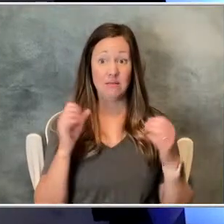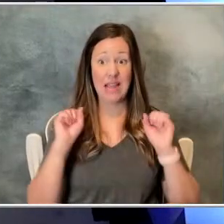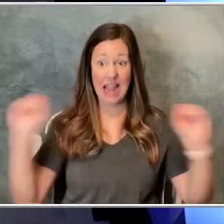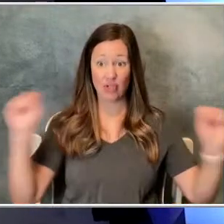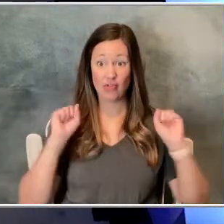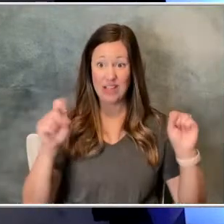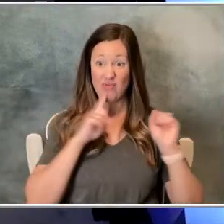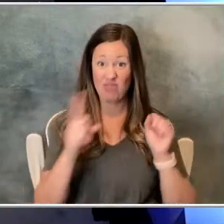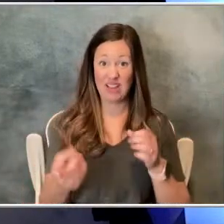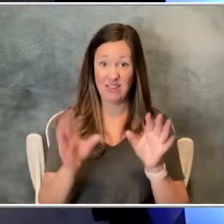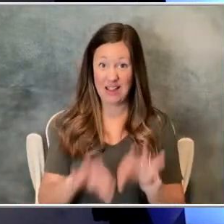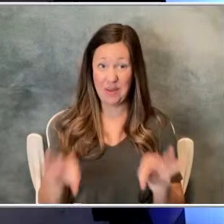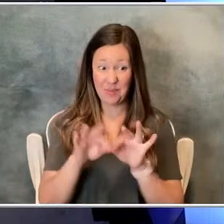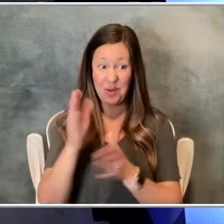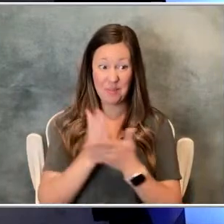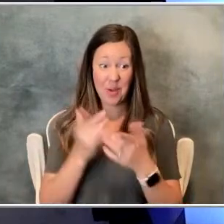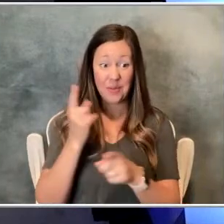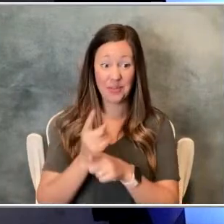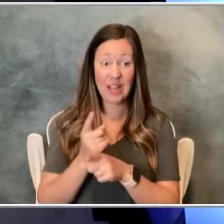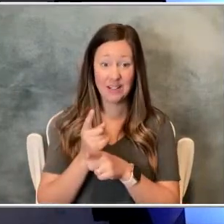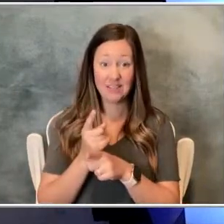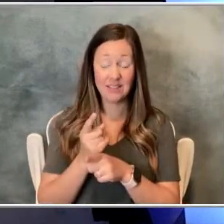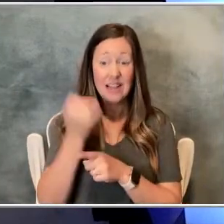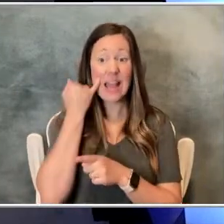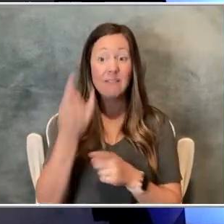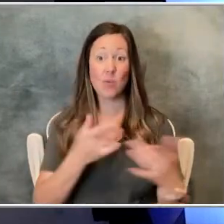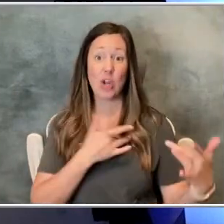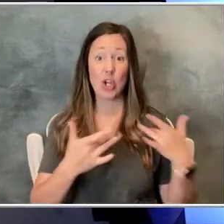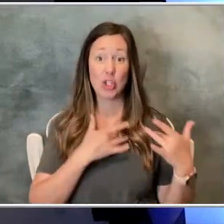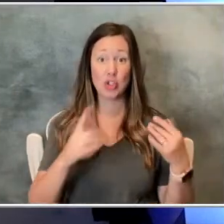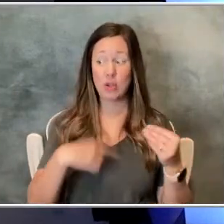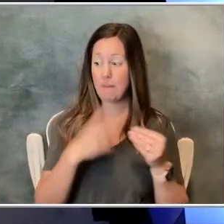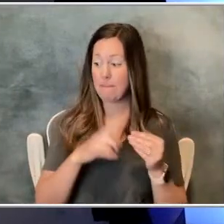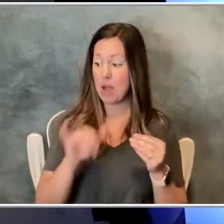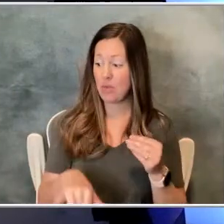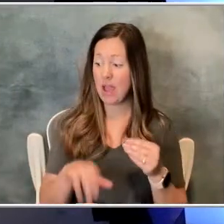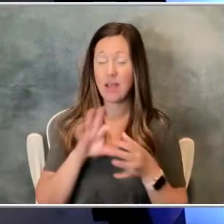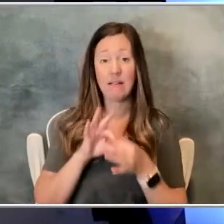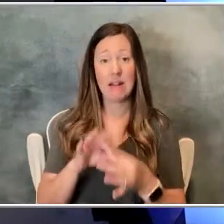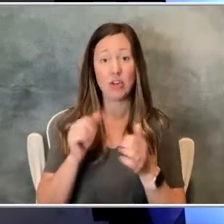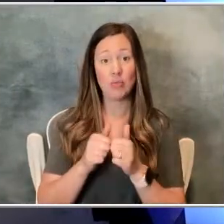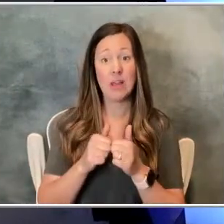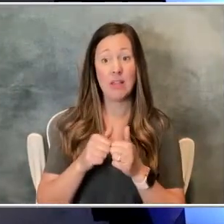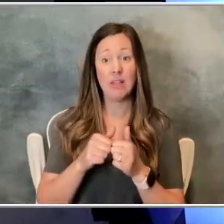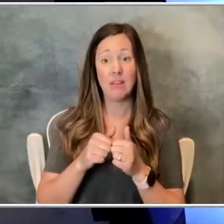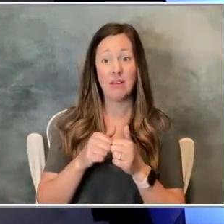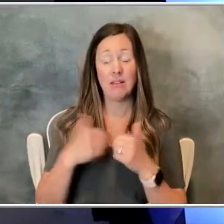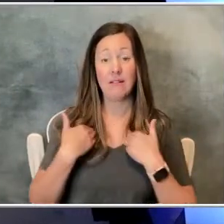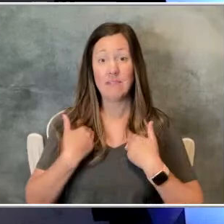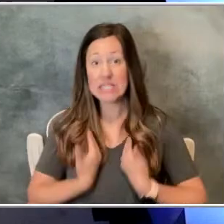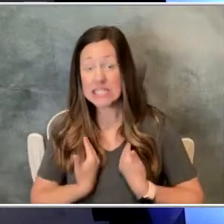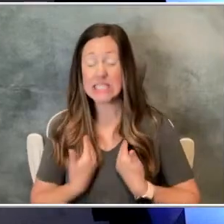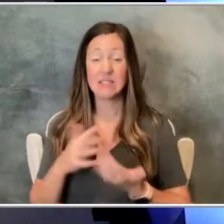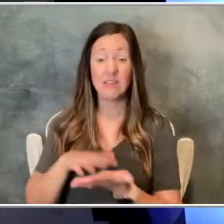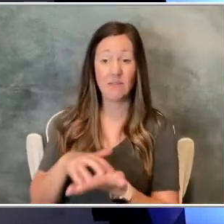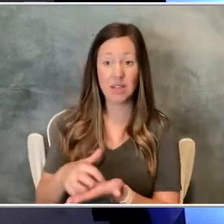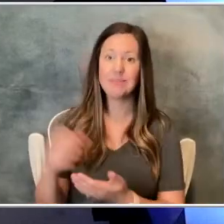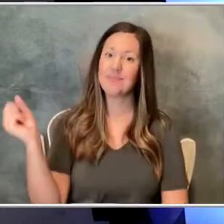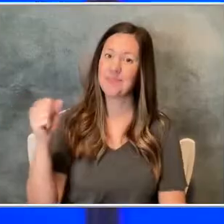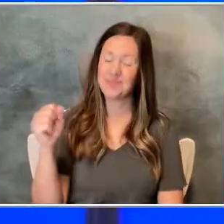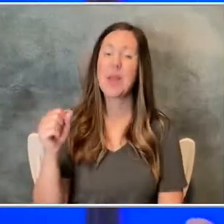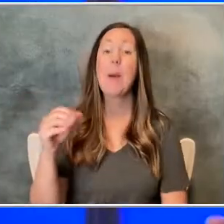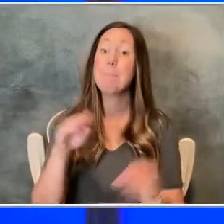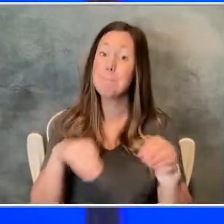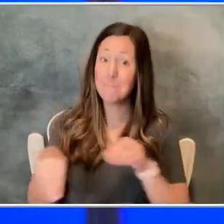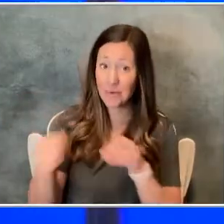somebody says, I'm a little worried, or if you're concerned about somebody going from that connection of fatigue to frailty. So it's movement. Yep, exercise, whether